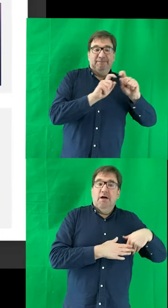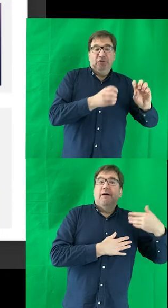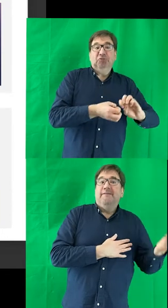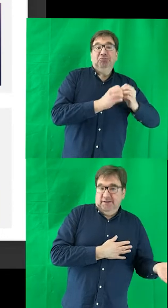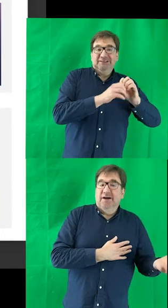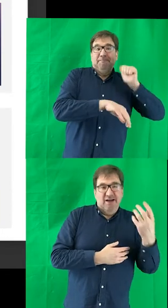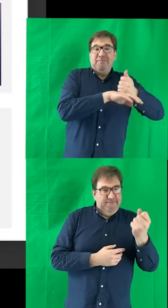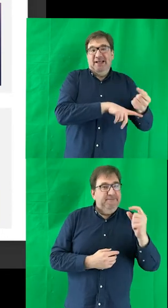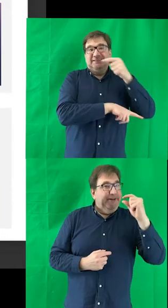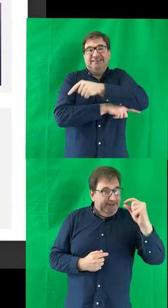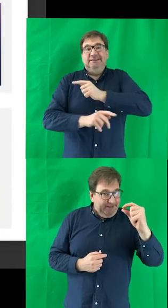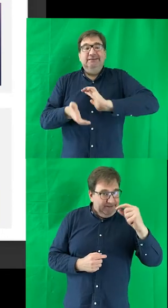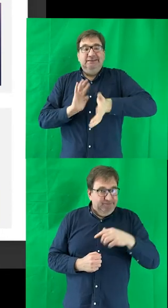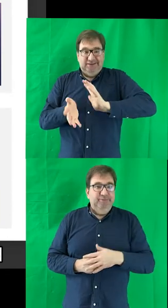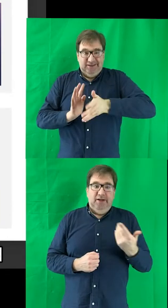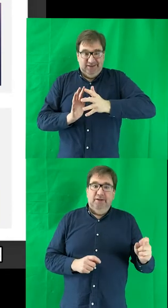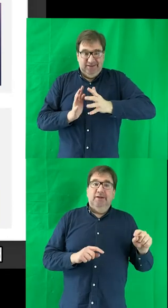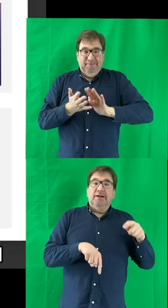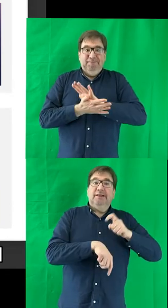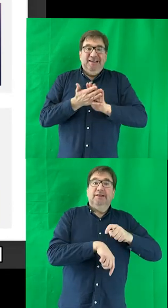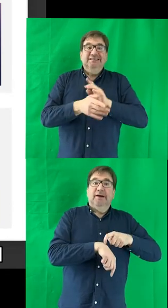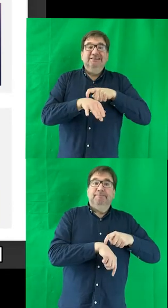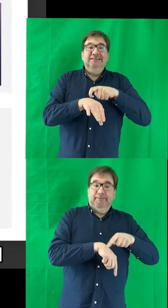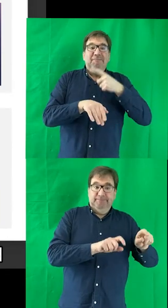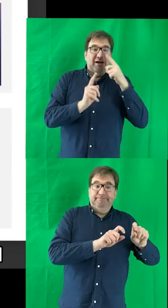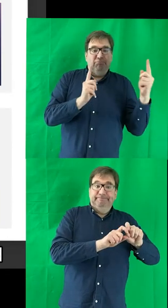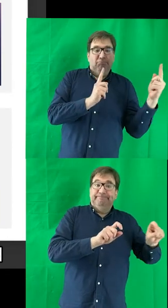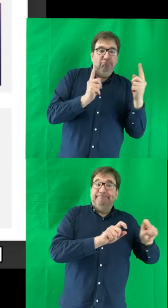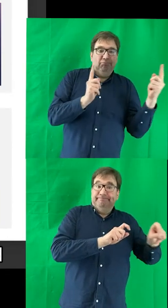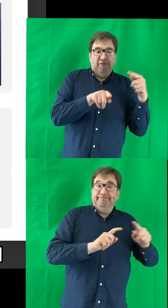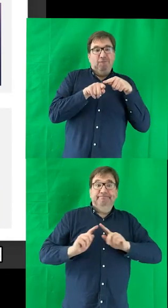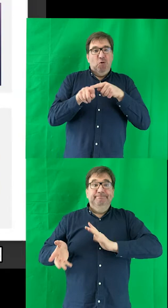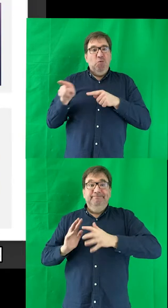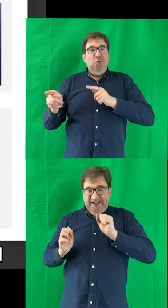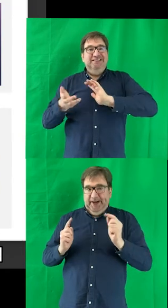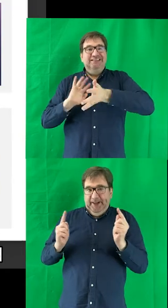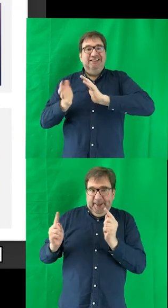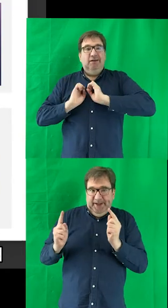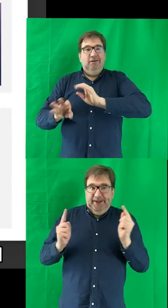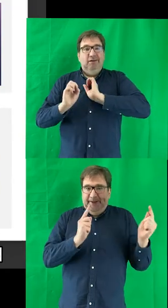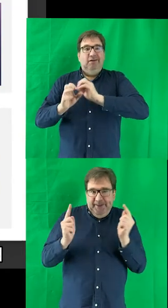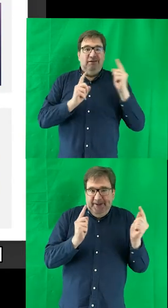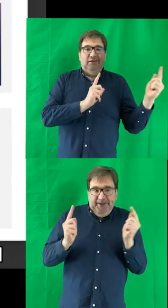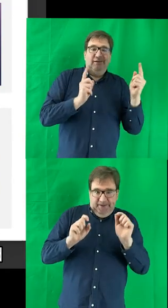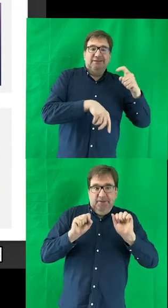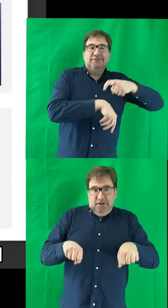are created based on the signing, in which case the timing can be adjusted to that of the